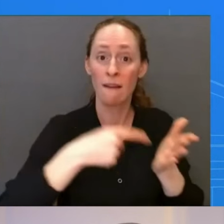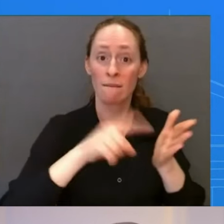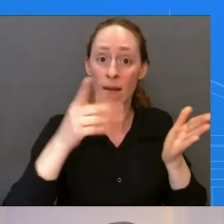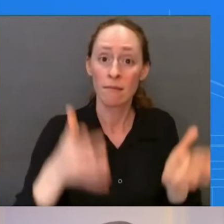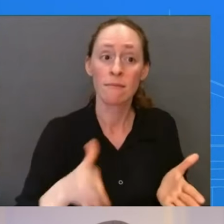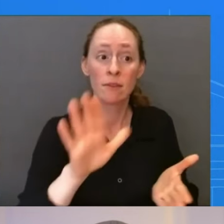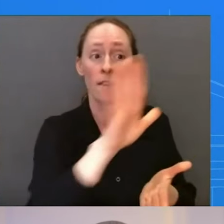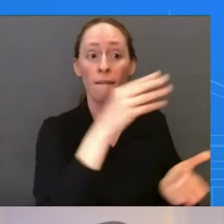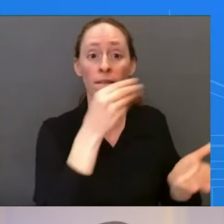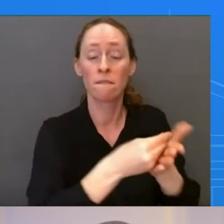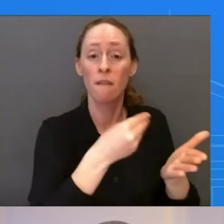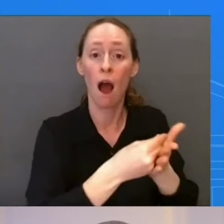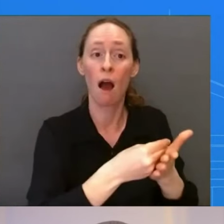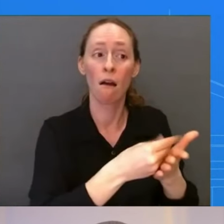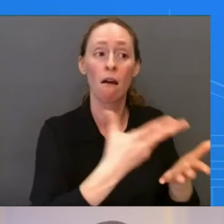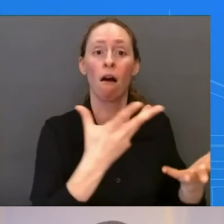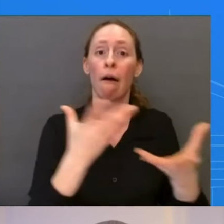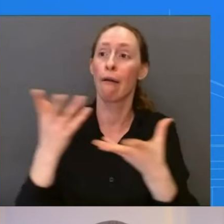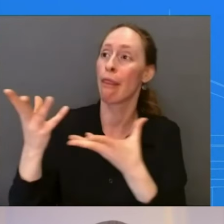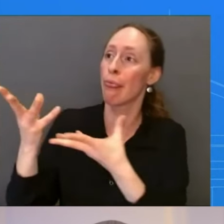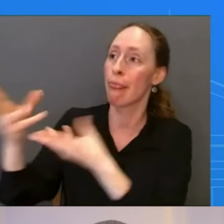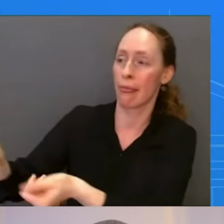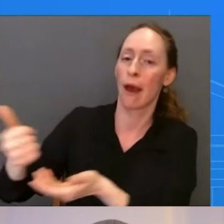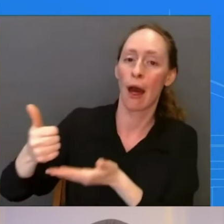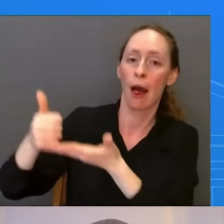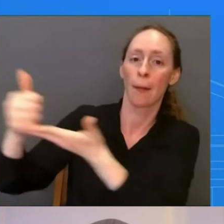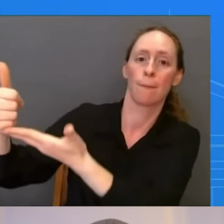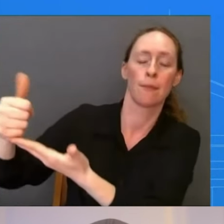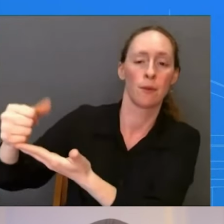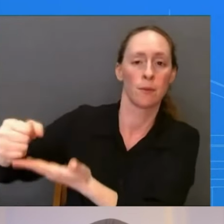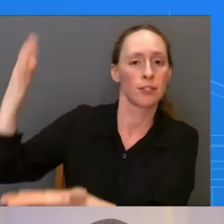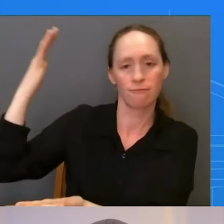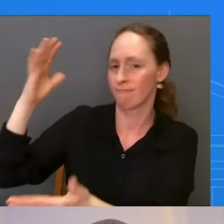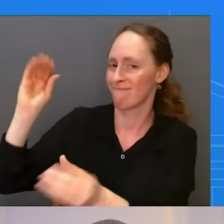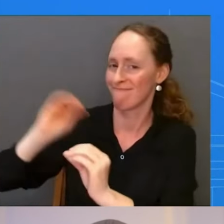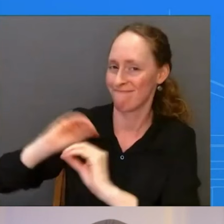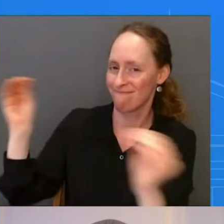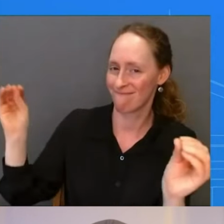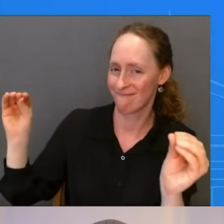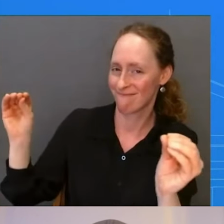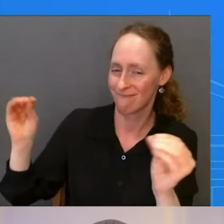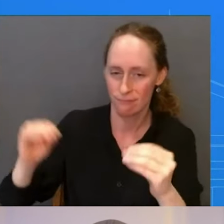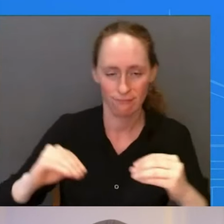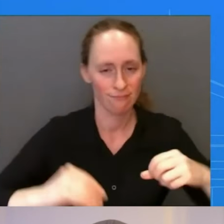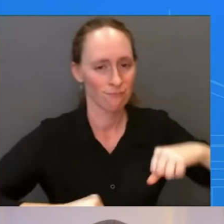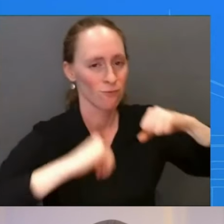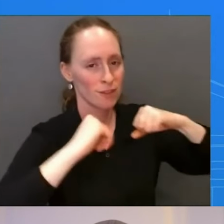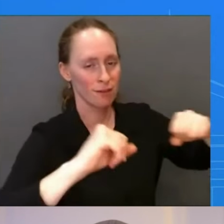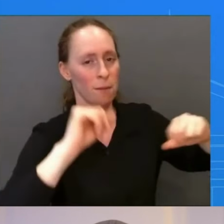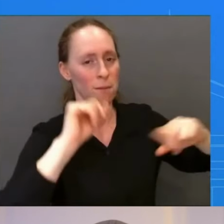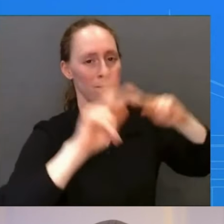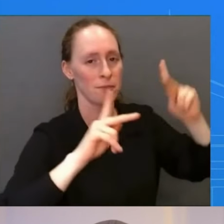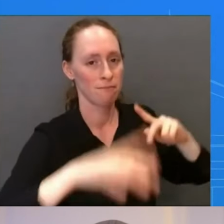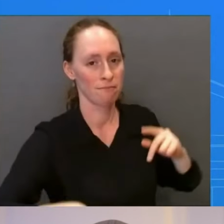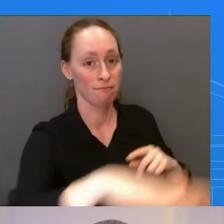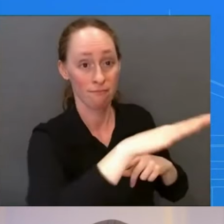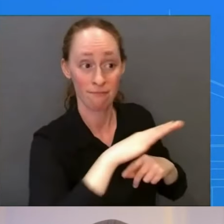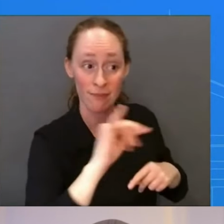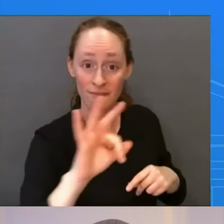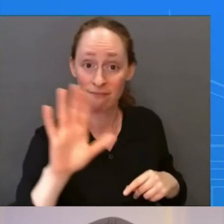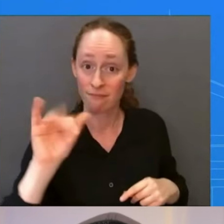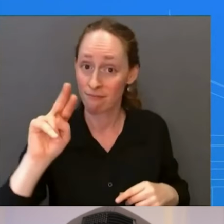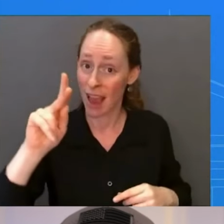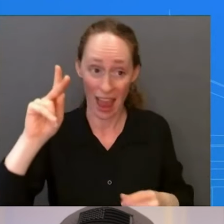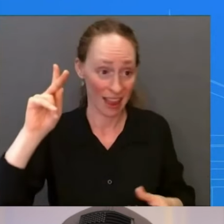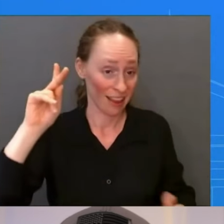sure that they are protected and that the mismanagement of these banks, like, for example, First Republic, is being